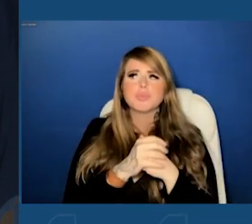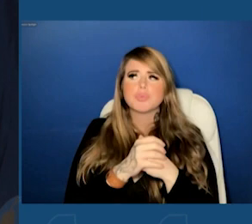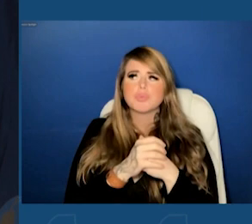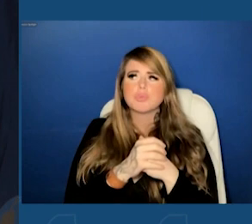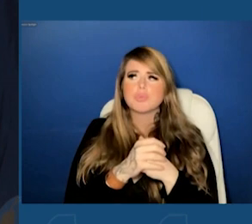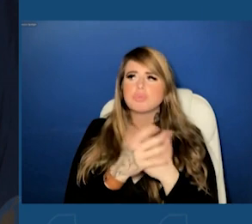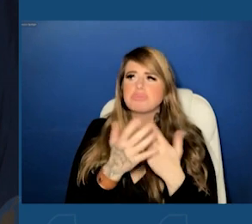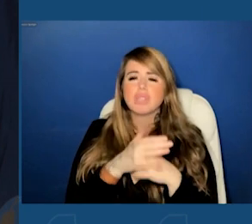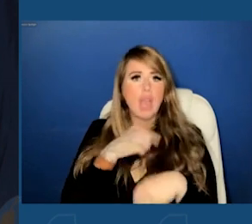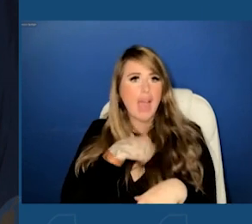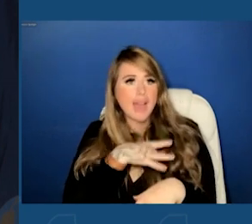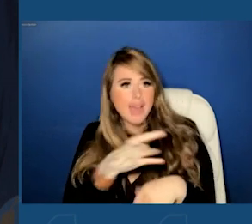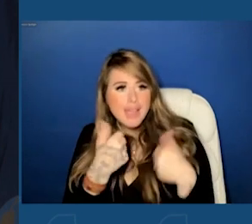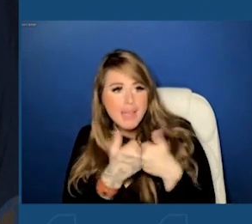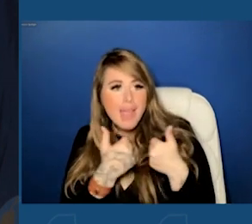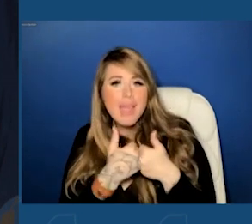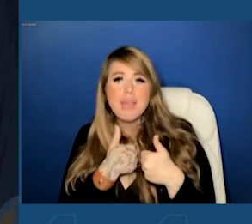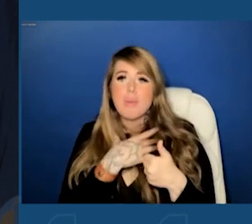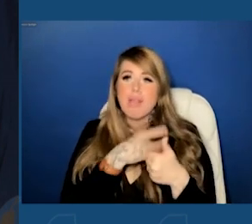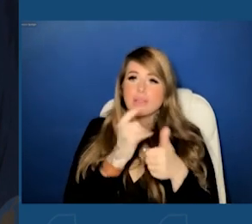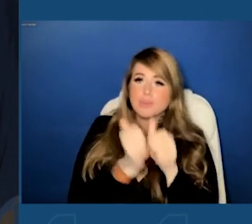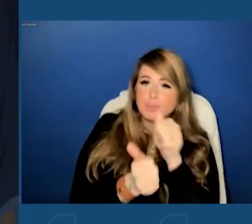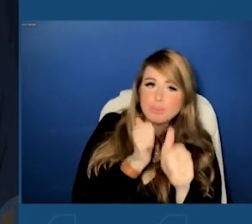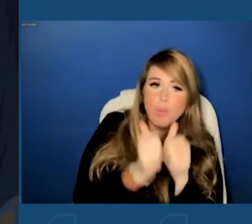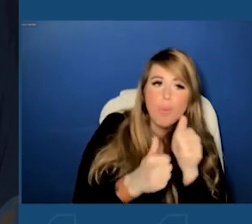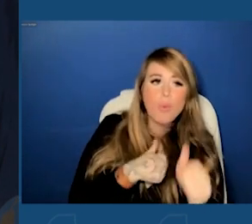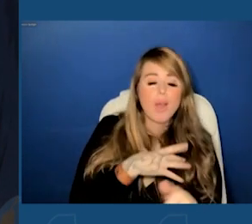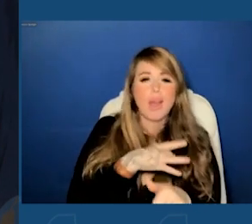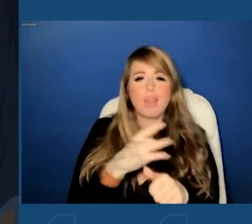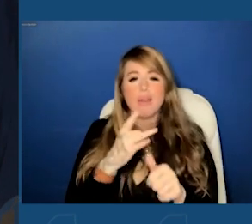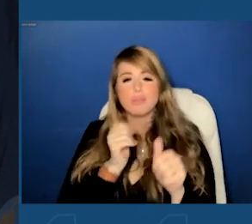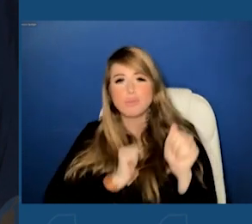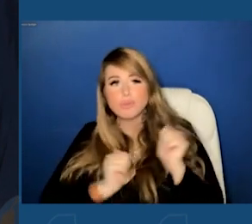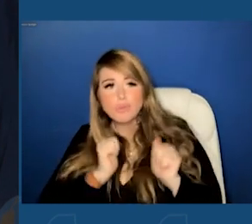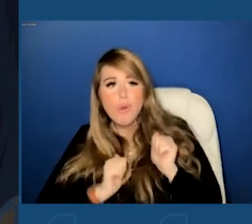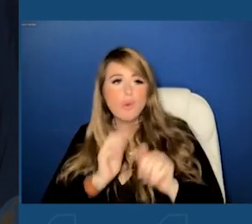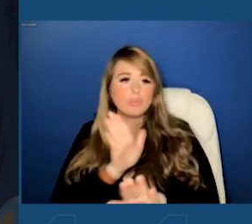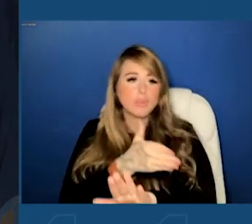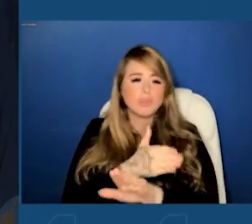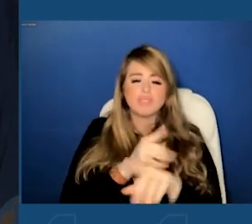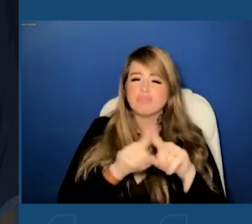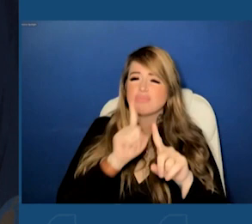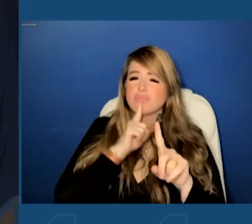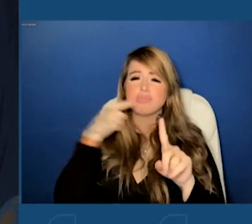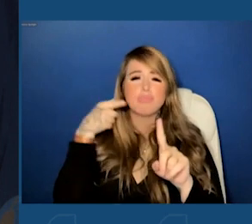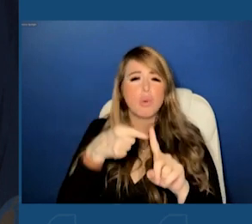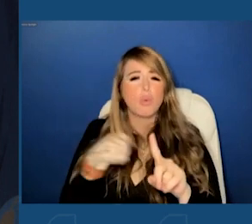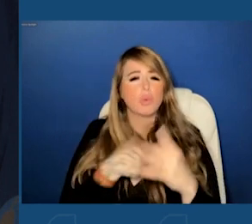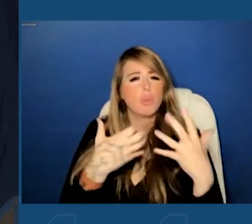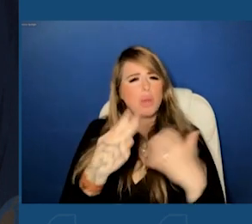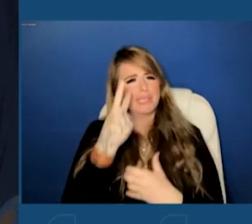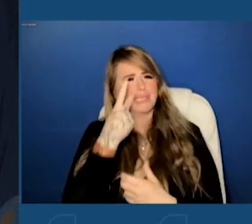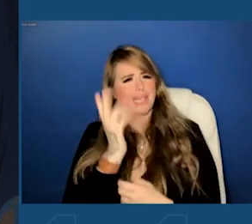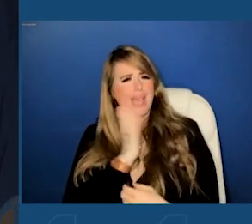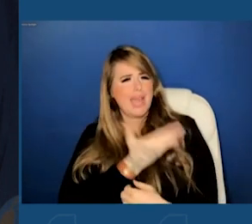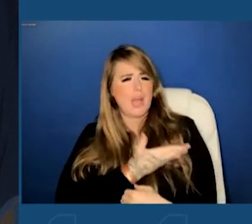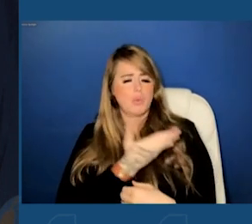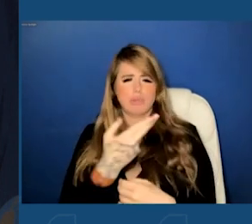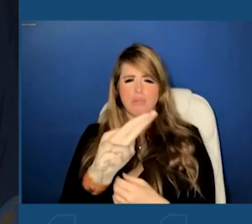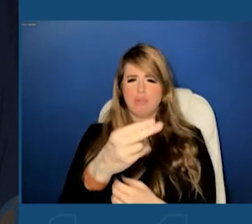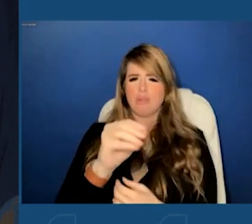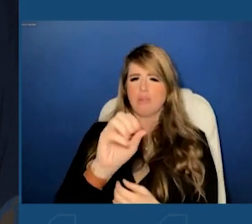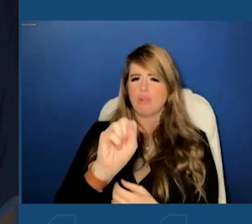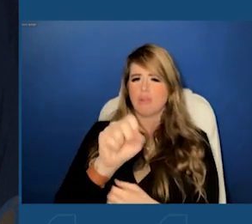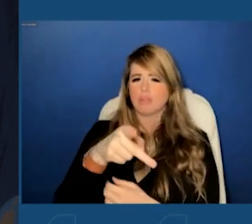I like games and I like sports and I like concerts, but it's really too about putting our hospitality workers into a